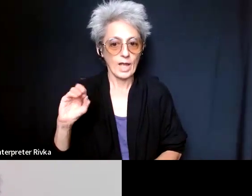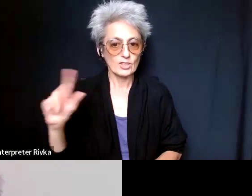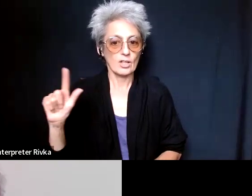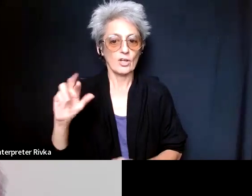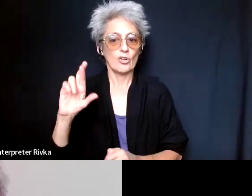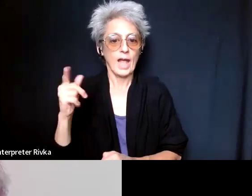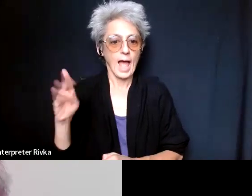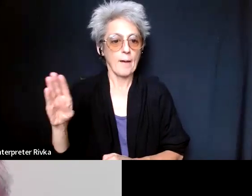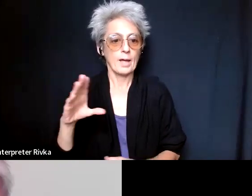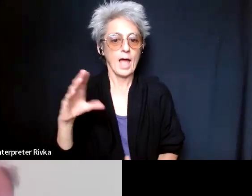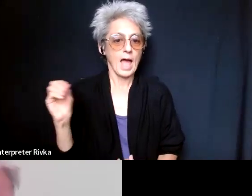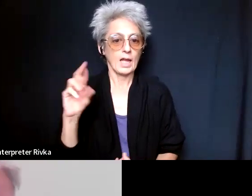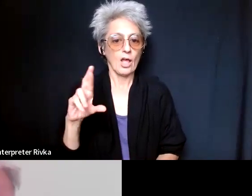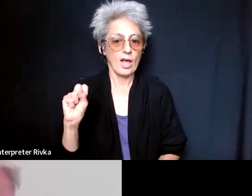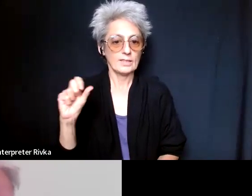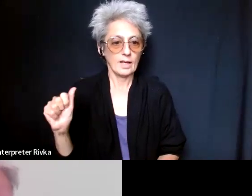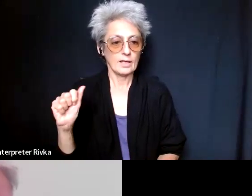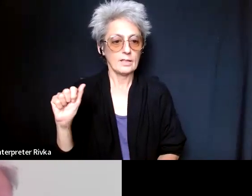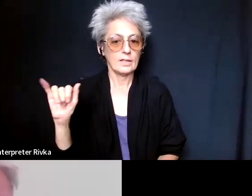RSA, the Iowa Blueprint for Change,